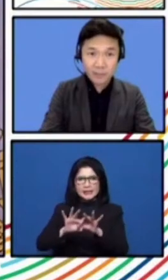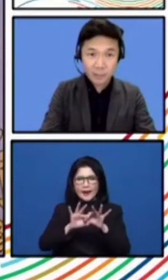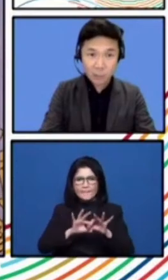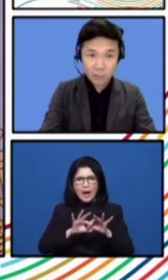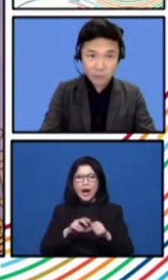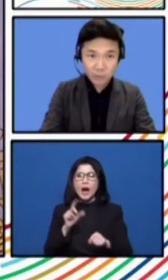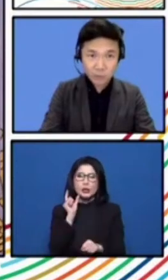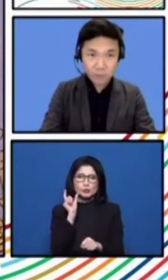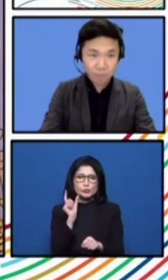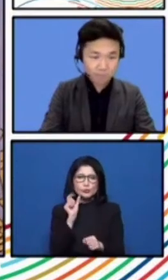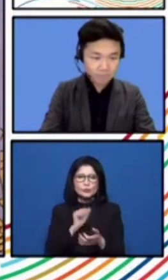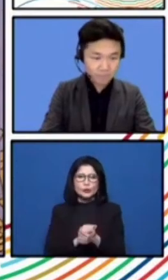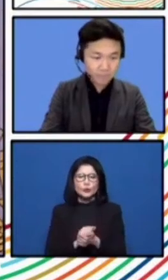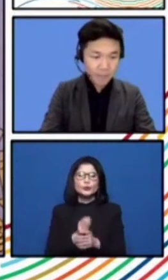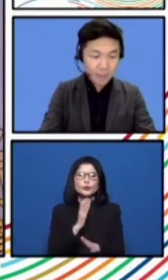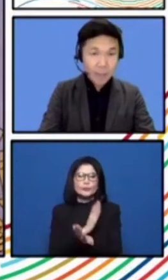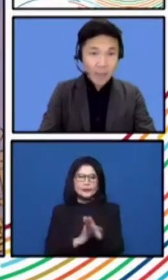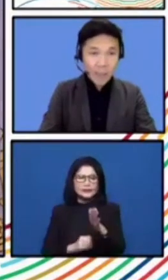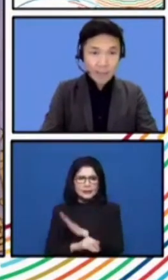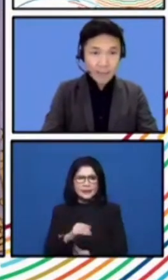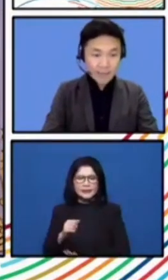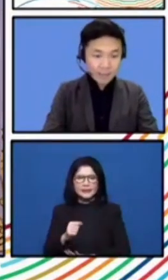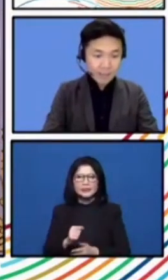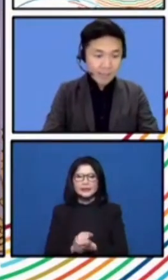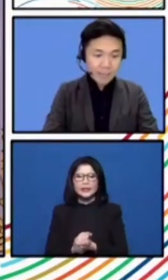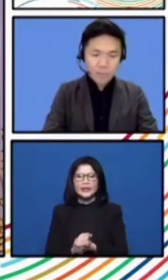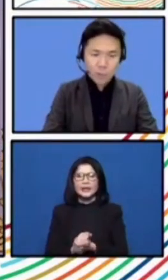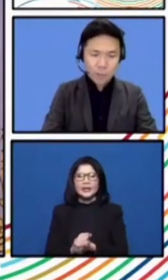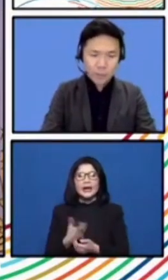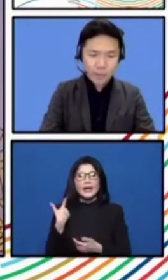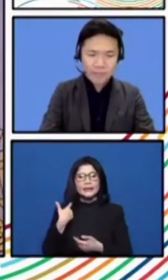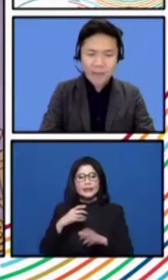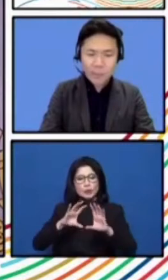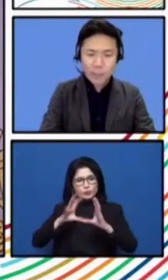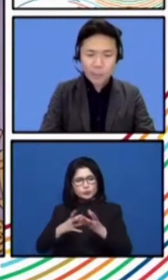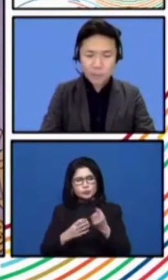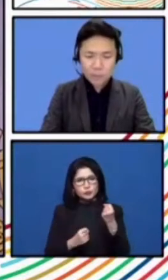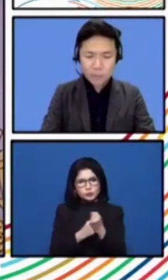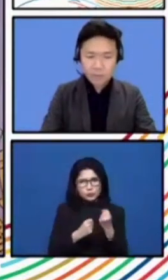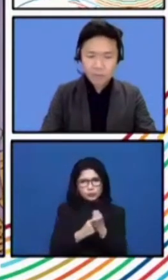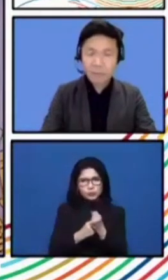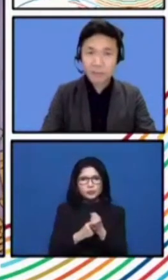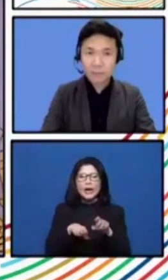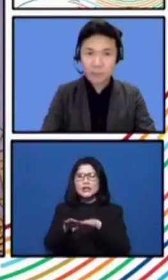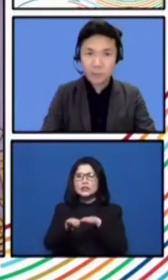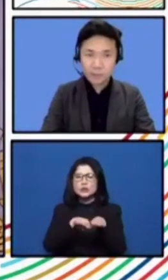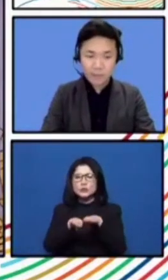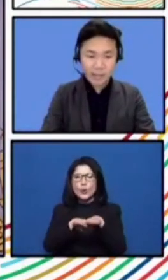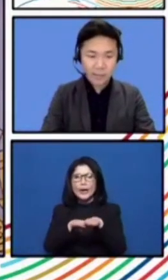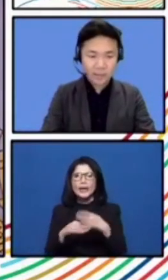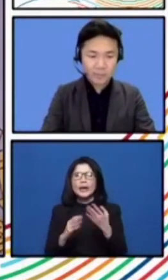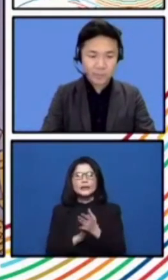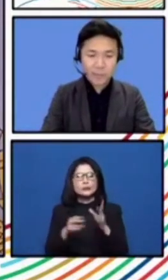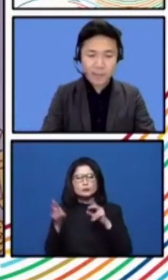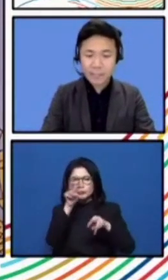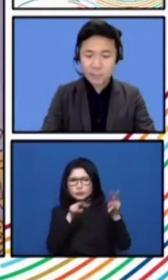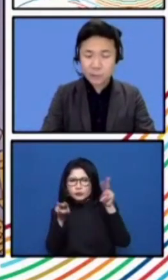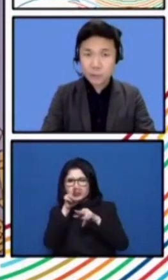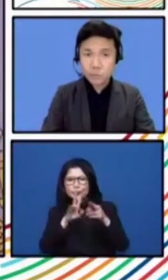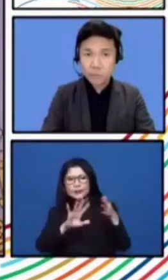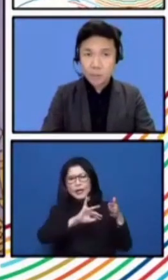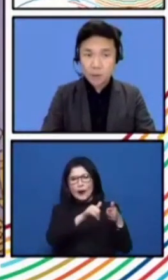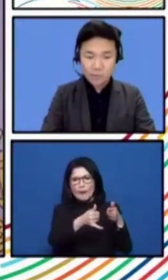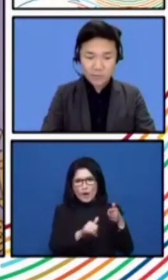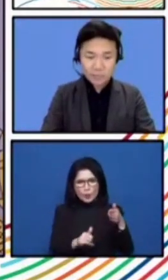stakeholders and in terms of monitoring and evaluation it's in the in the areas of implementation